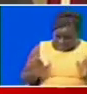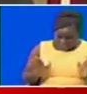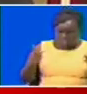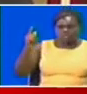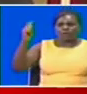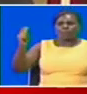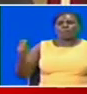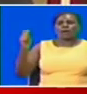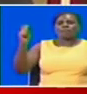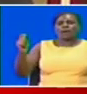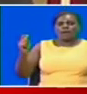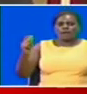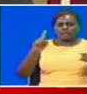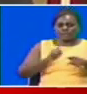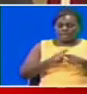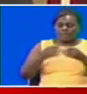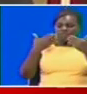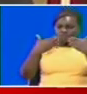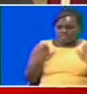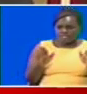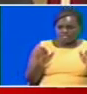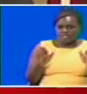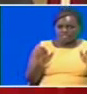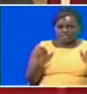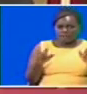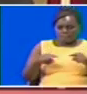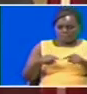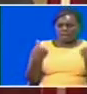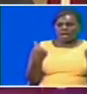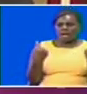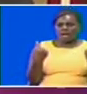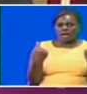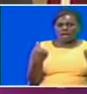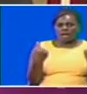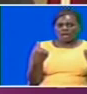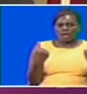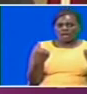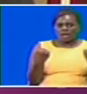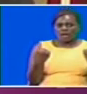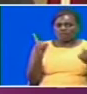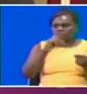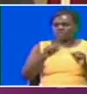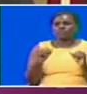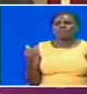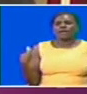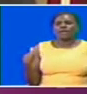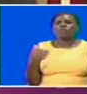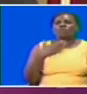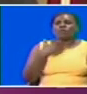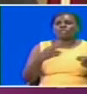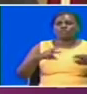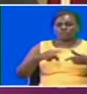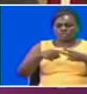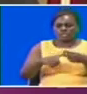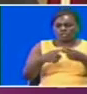strike. While the strike is over, the dispute may not be, because we need to restore industrial harmony